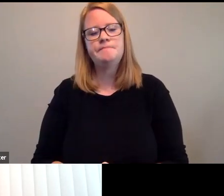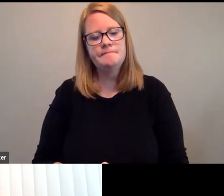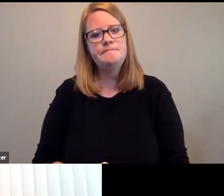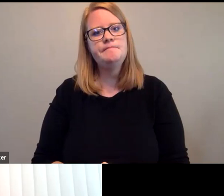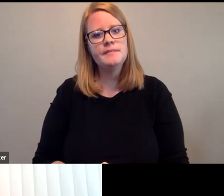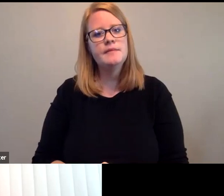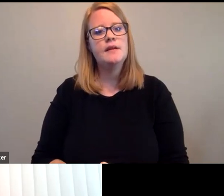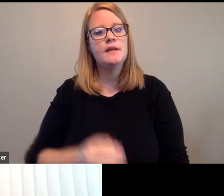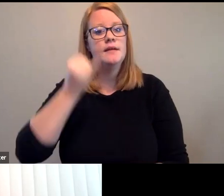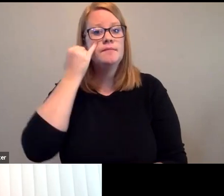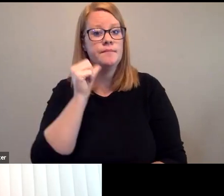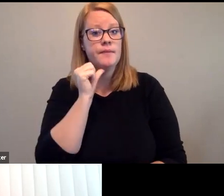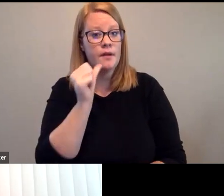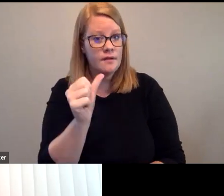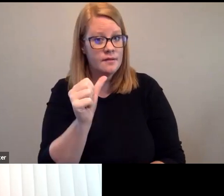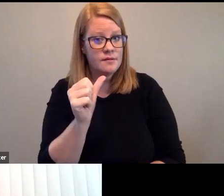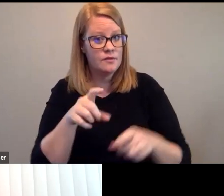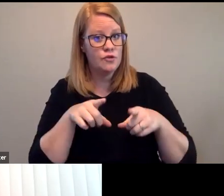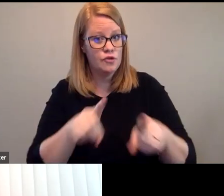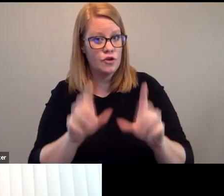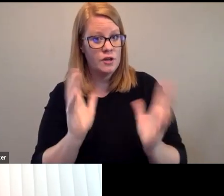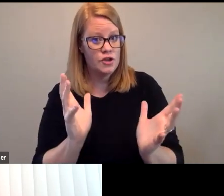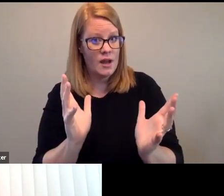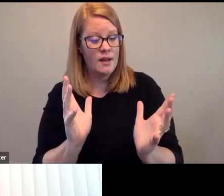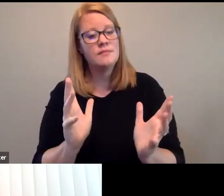the end for that. So thanks.